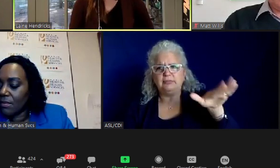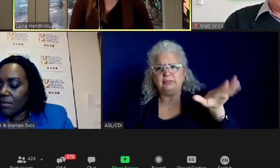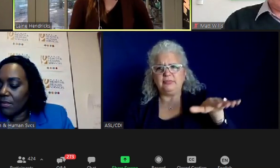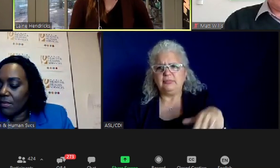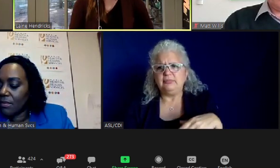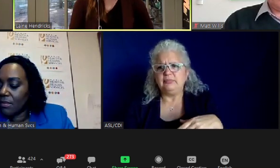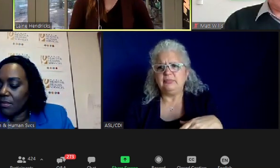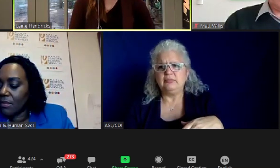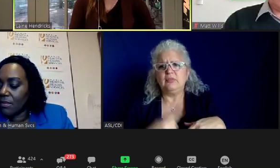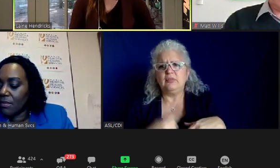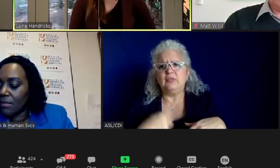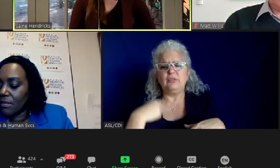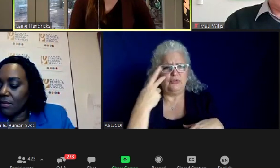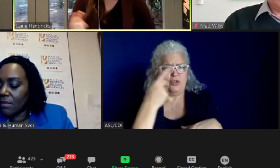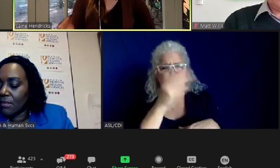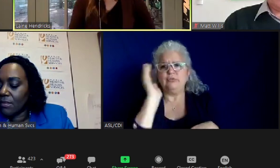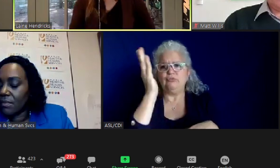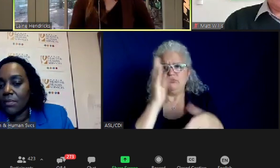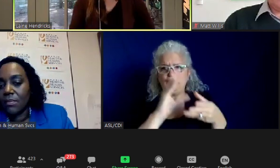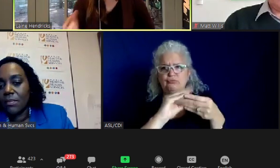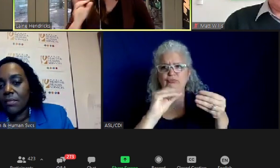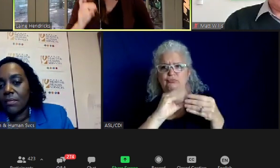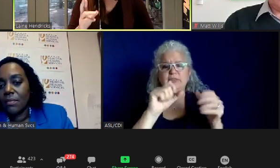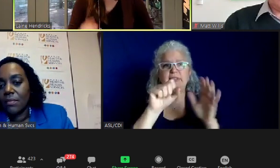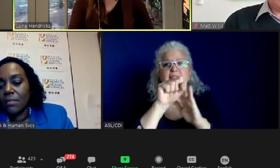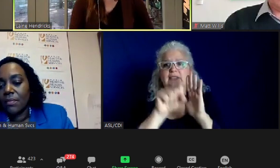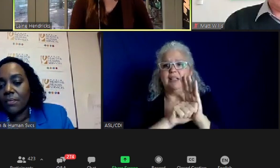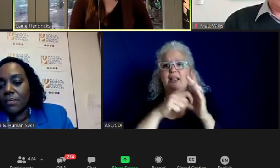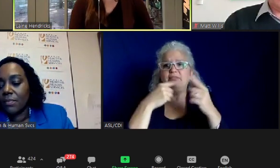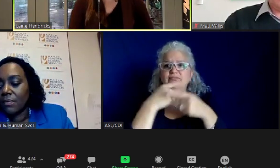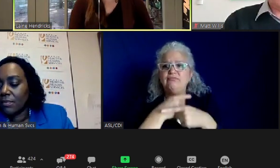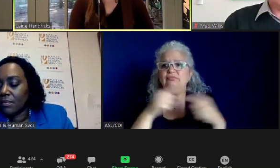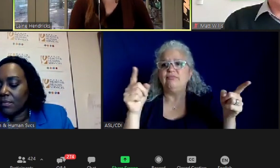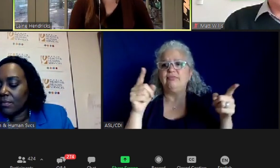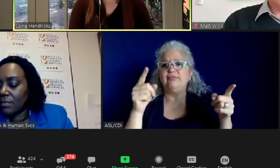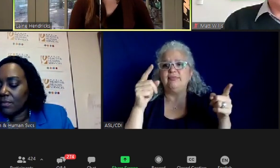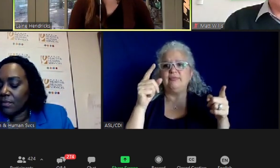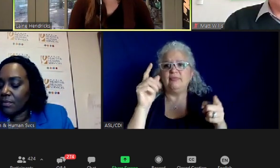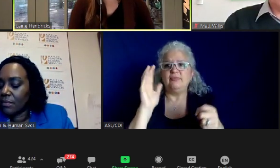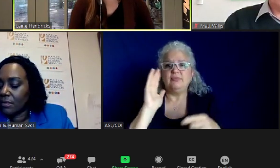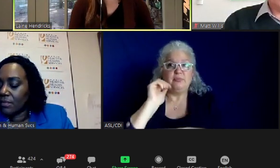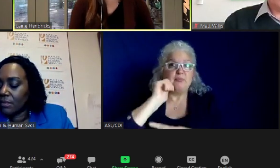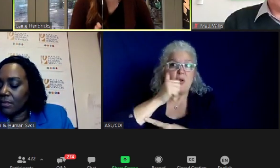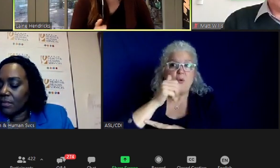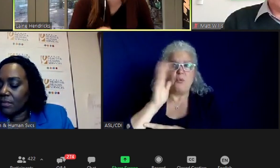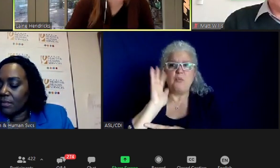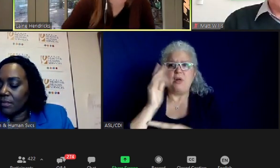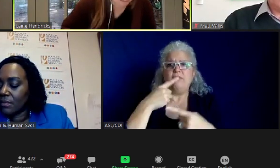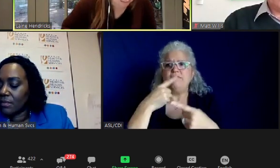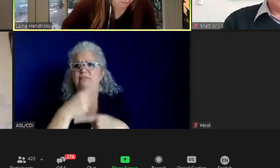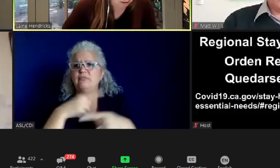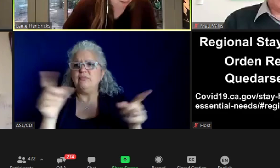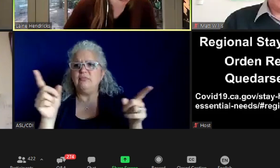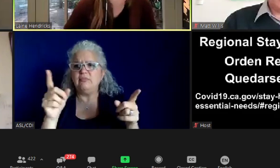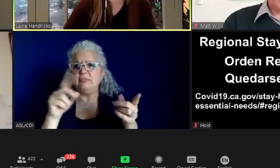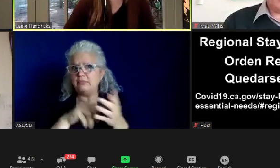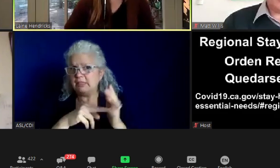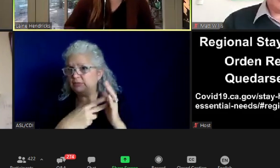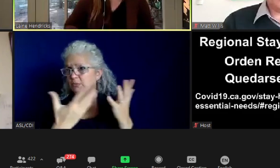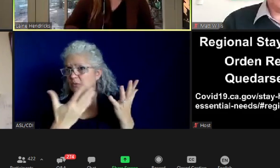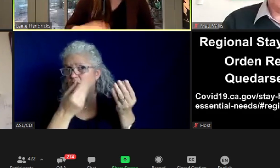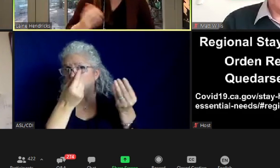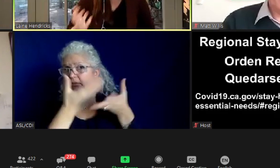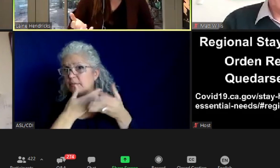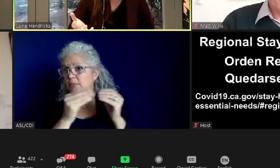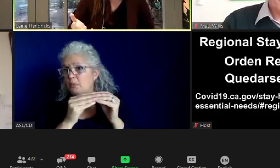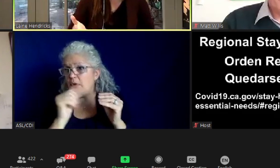does plan on giving an announcement sometime tomorrow. So fingers crossed we'll have some clarity there. But I think you can tackle some of these questions even